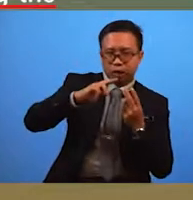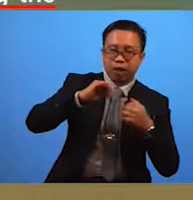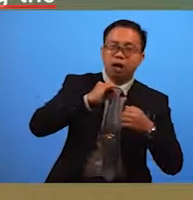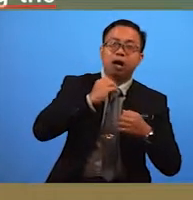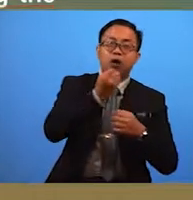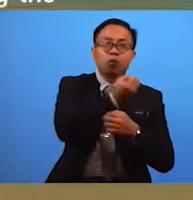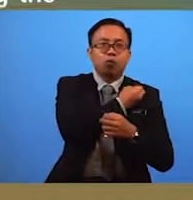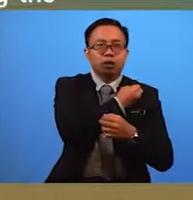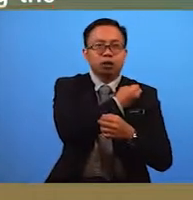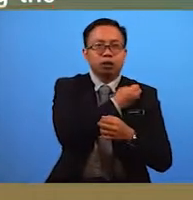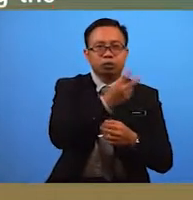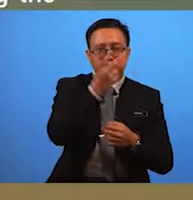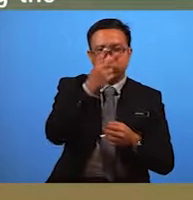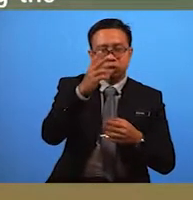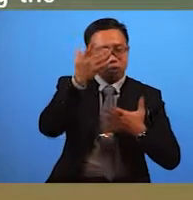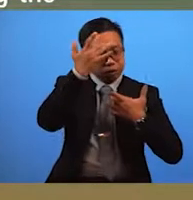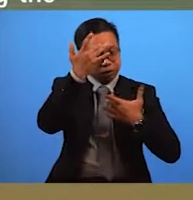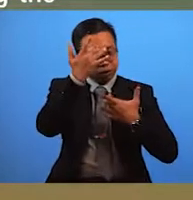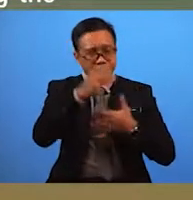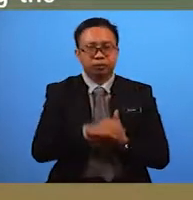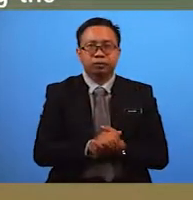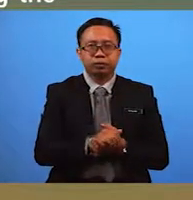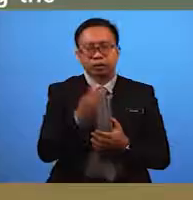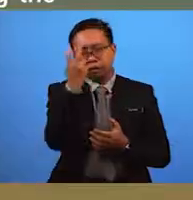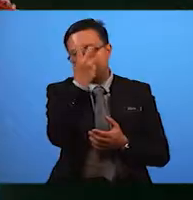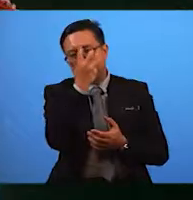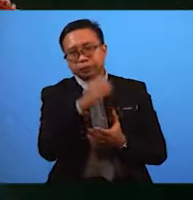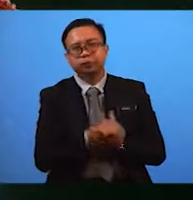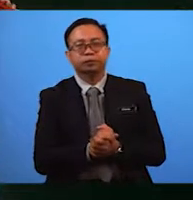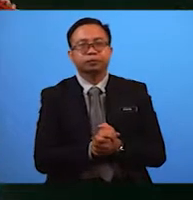from becoming the victims of this invisible threat.